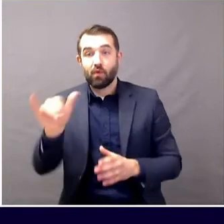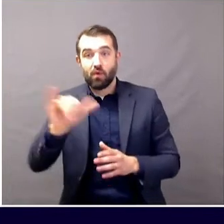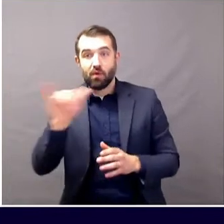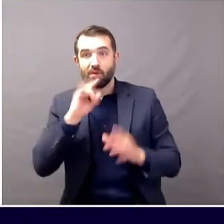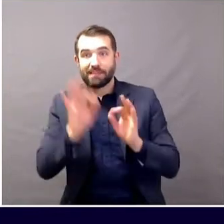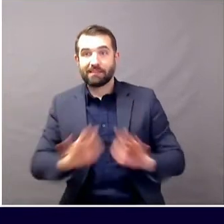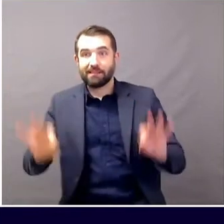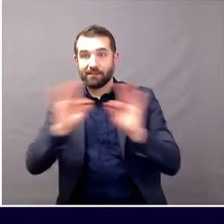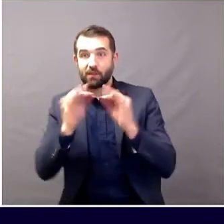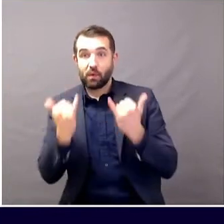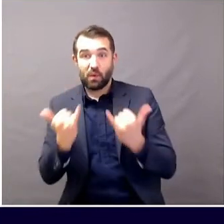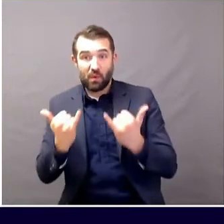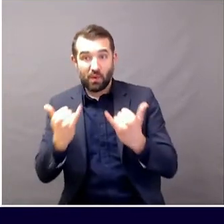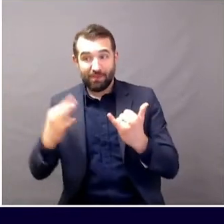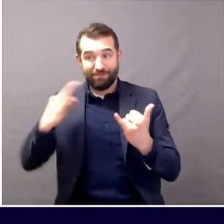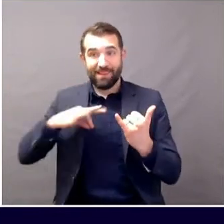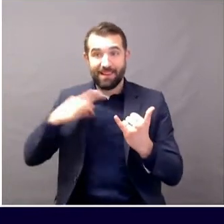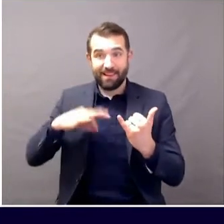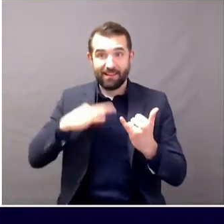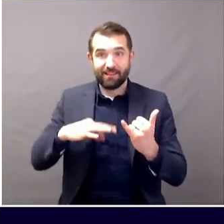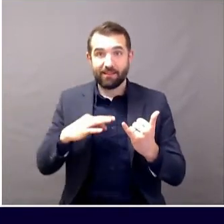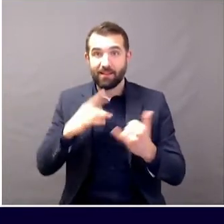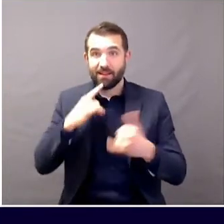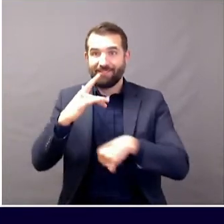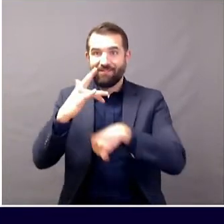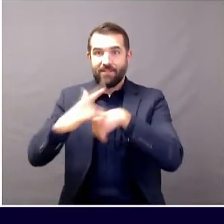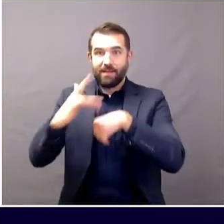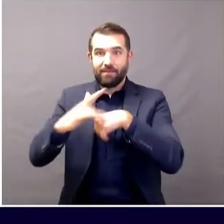Maine, we have 114 open and